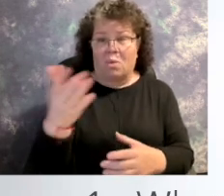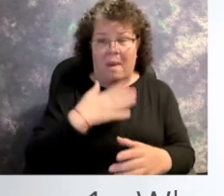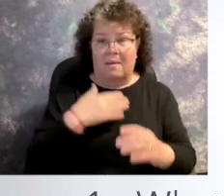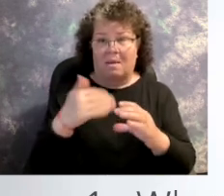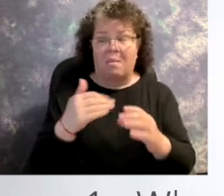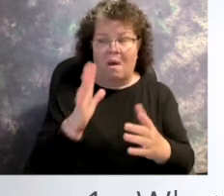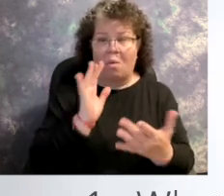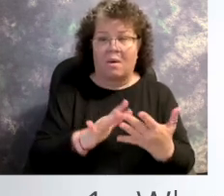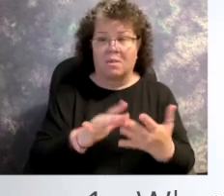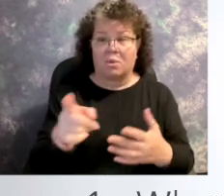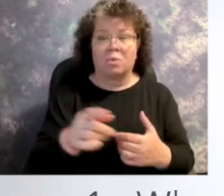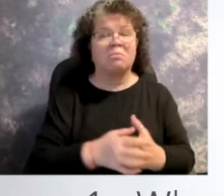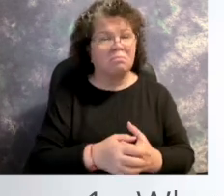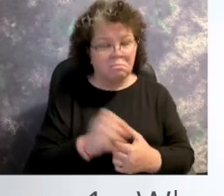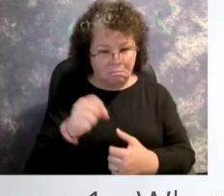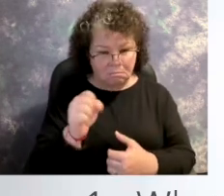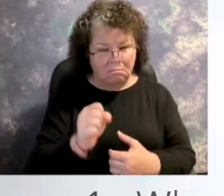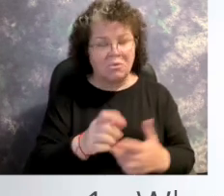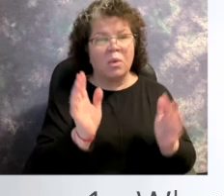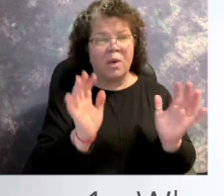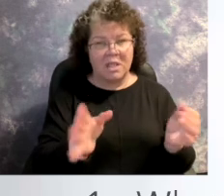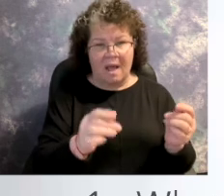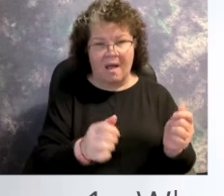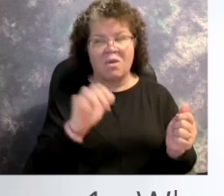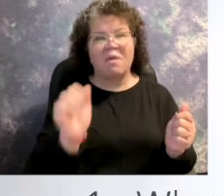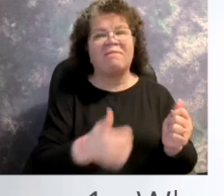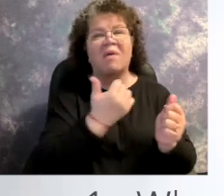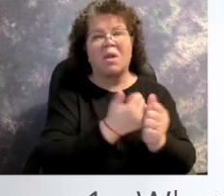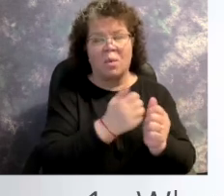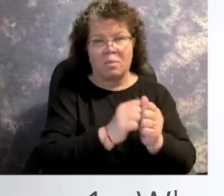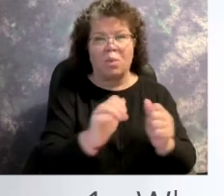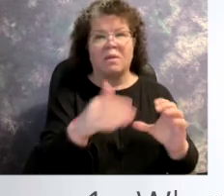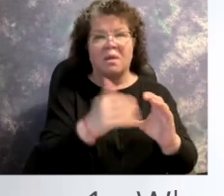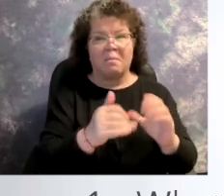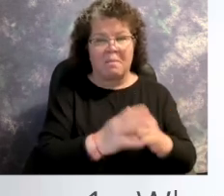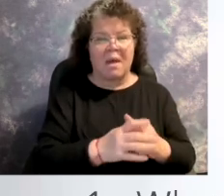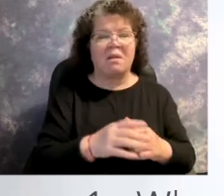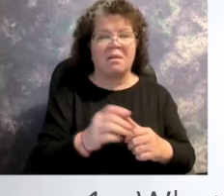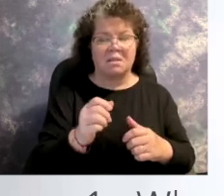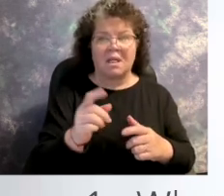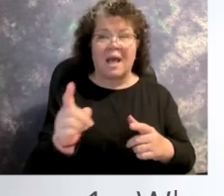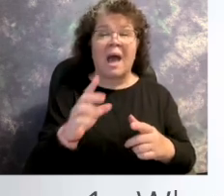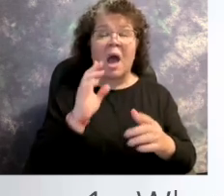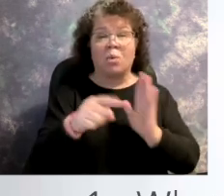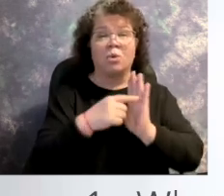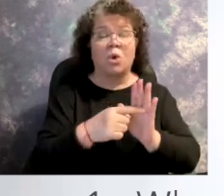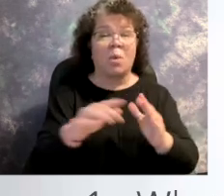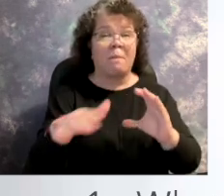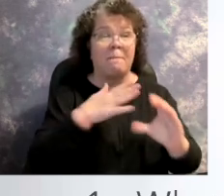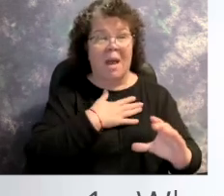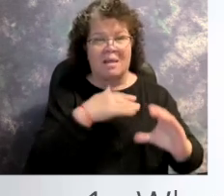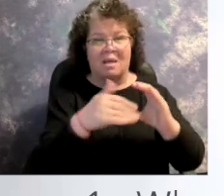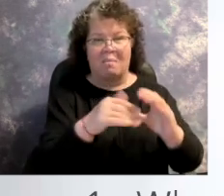up offline. Yeah, I'll have my email up in the few slides we're about to wrap up. yeah. But